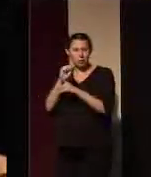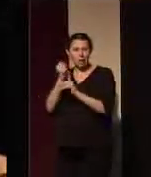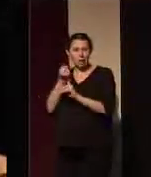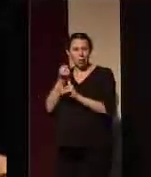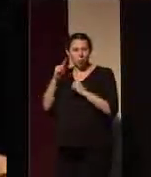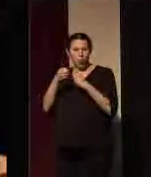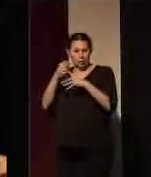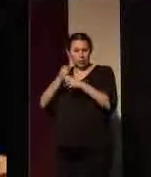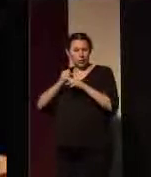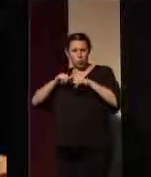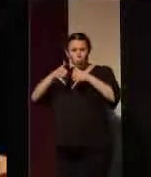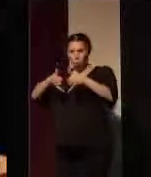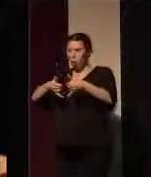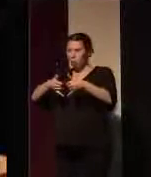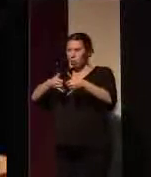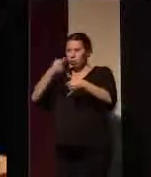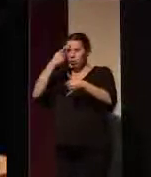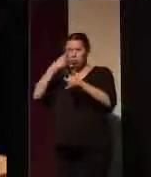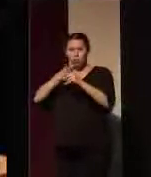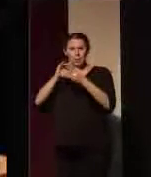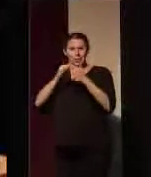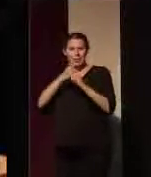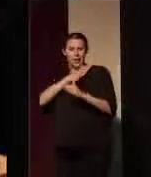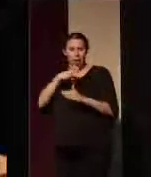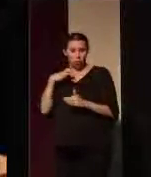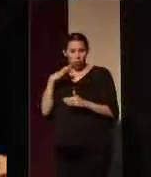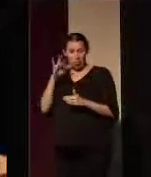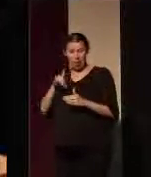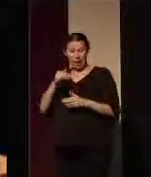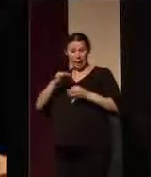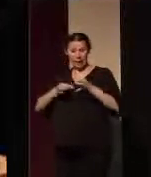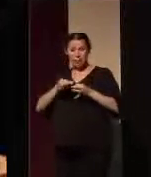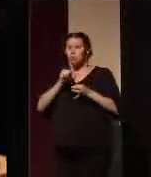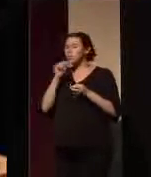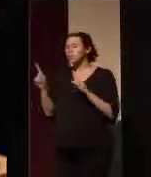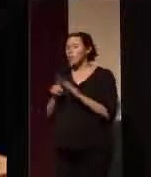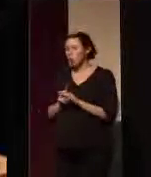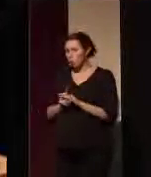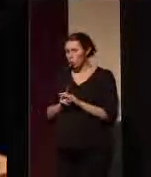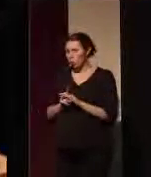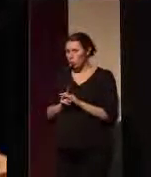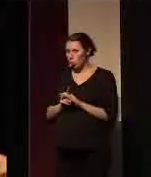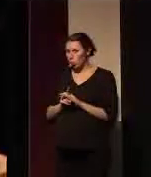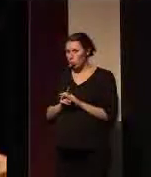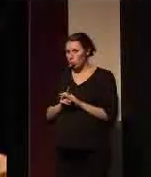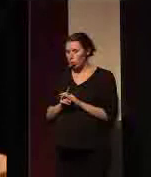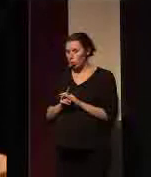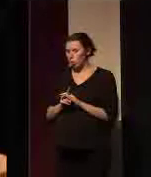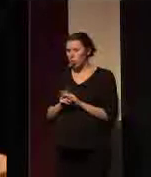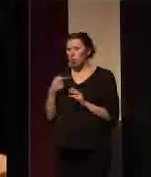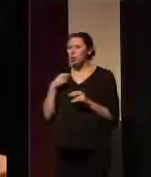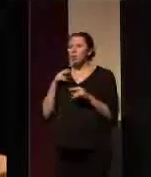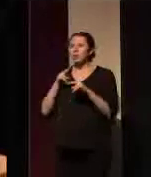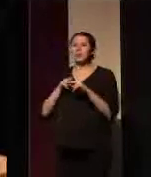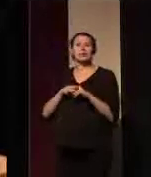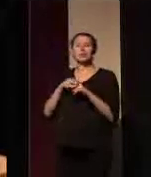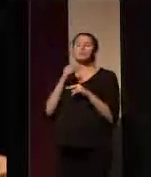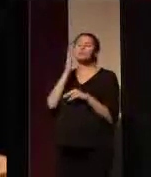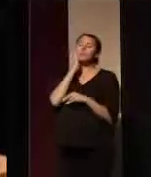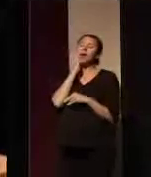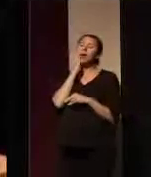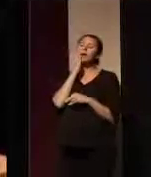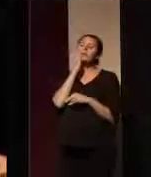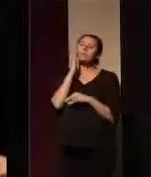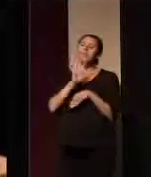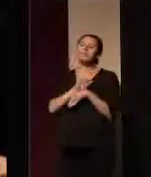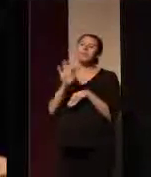get this award from the city council, that case, he didn't appear on it. And I was sitting in bed and I was about 5 a.m, it hit